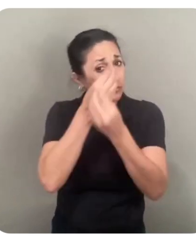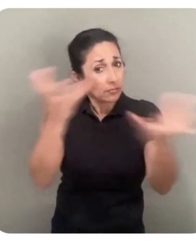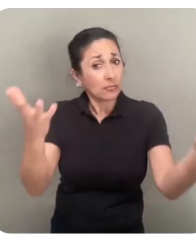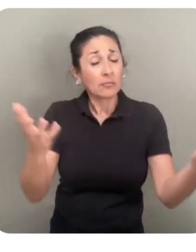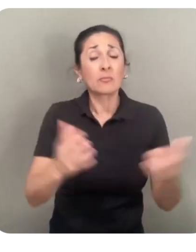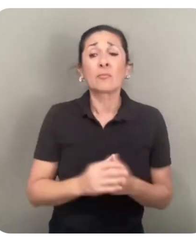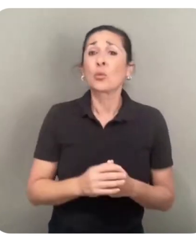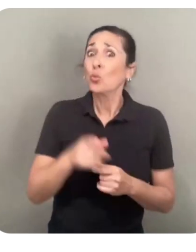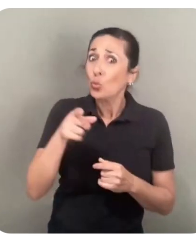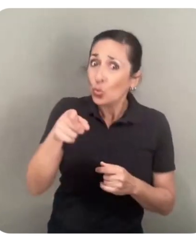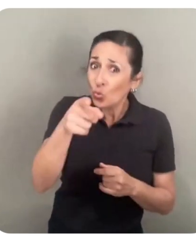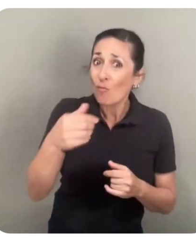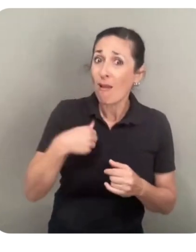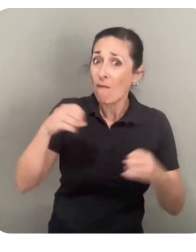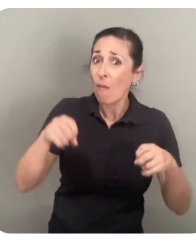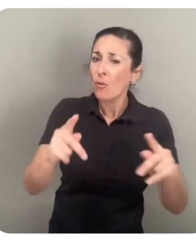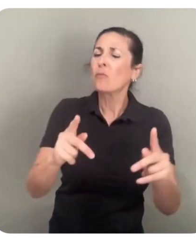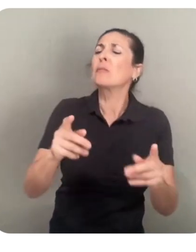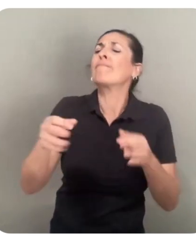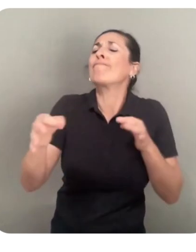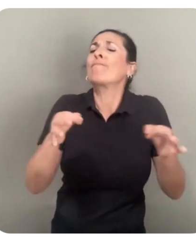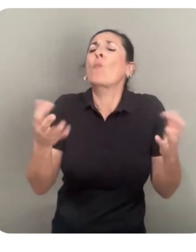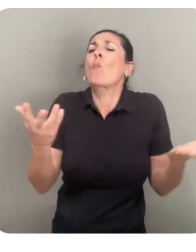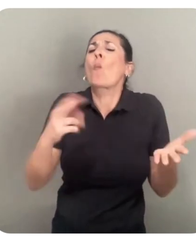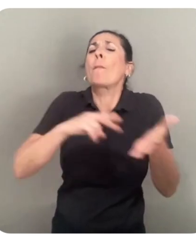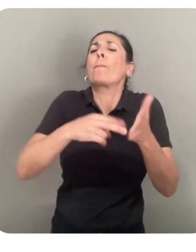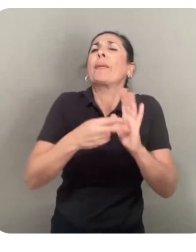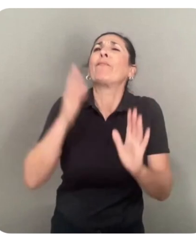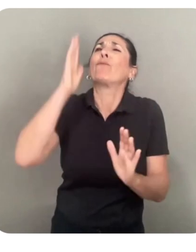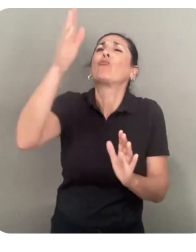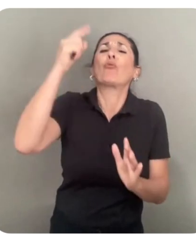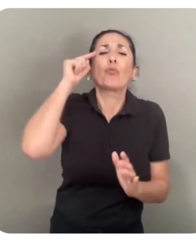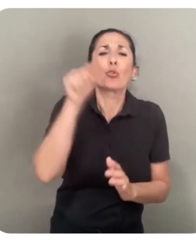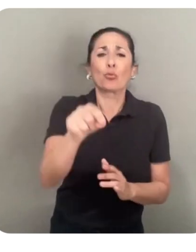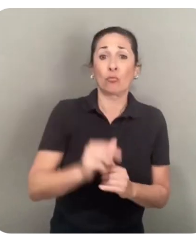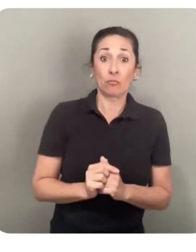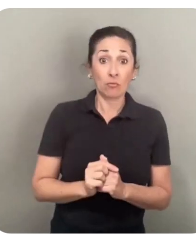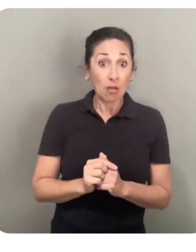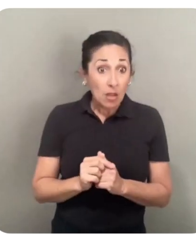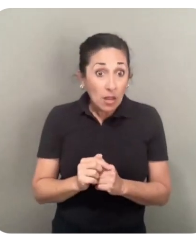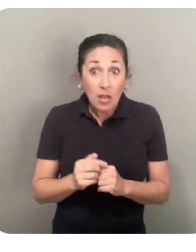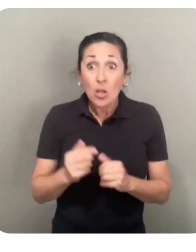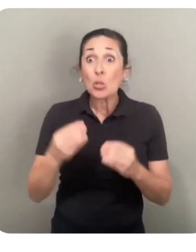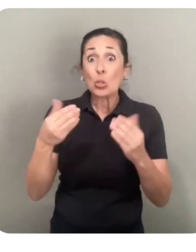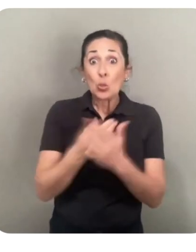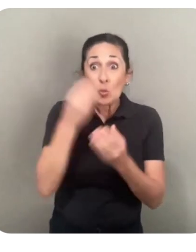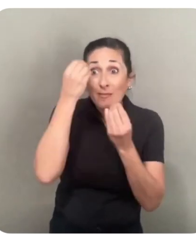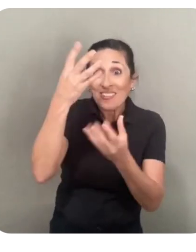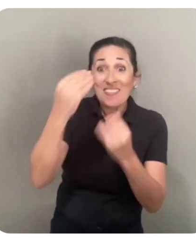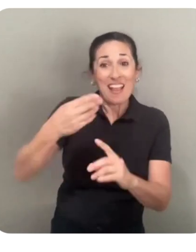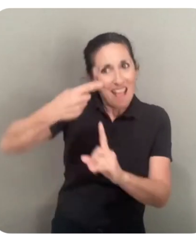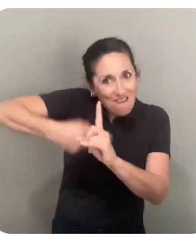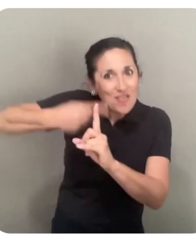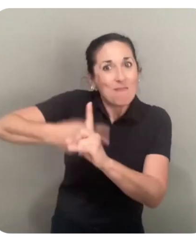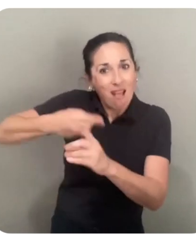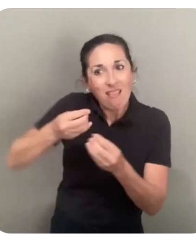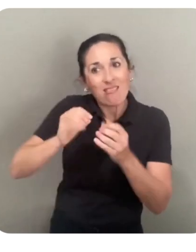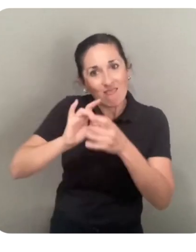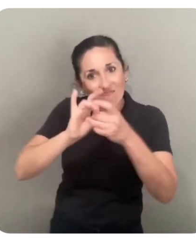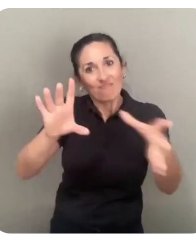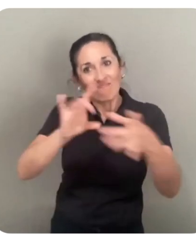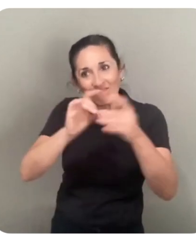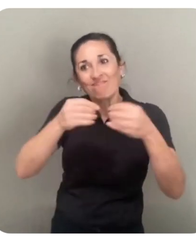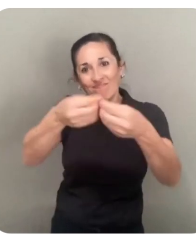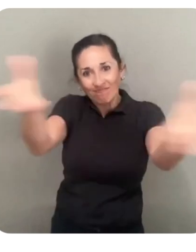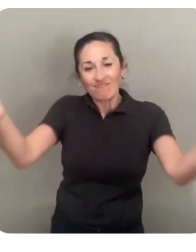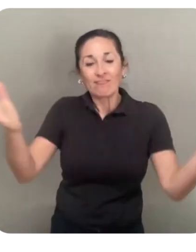have the opportunity to define what that future looks like. We launch new updates every month, but it's ultimately app developers